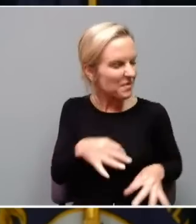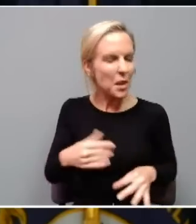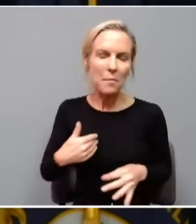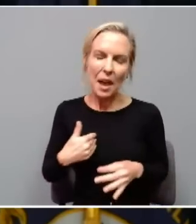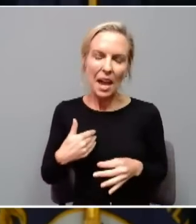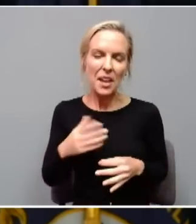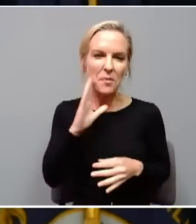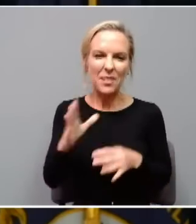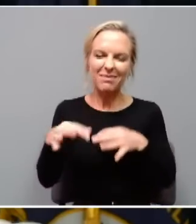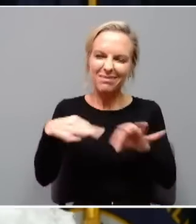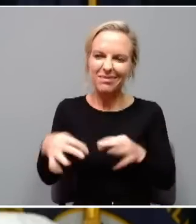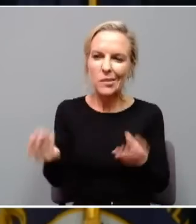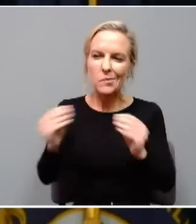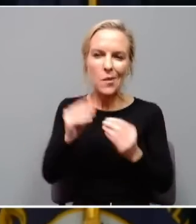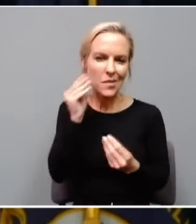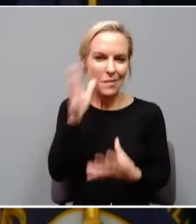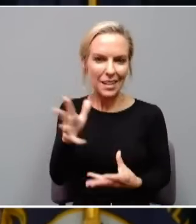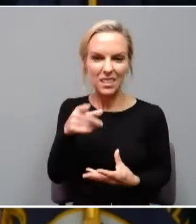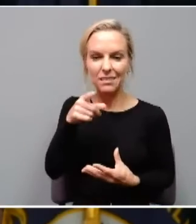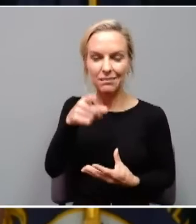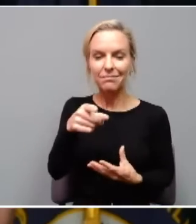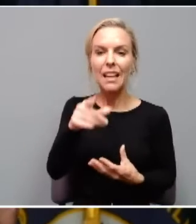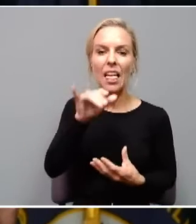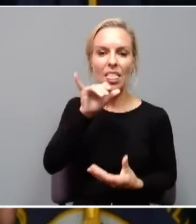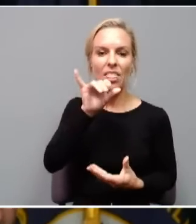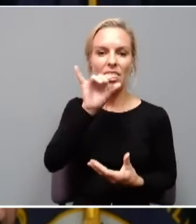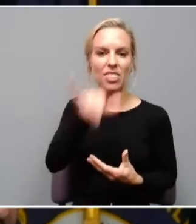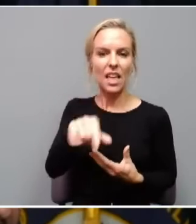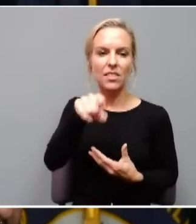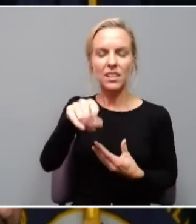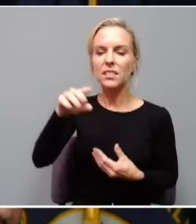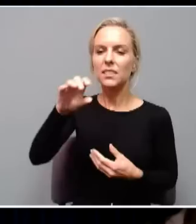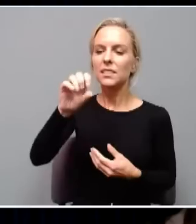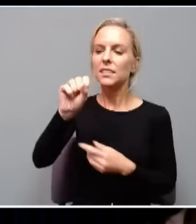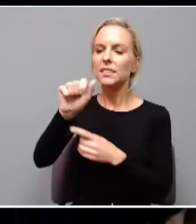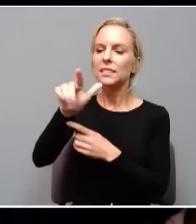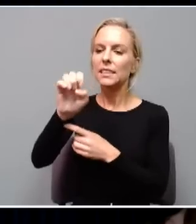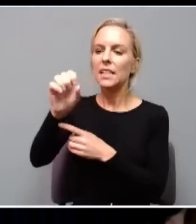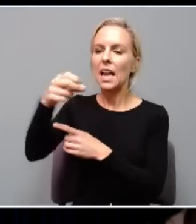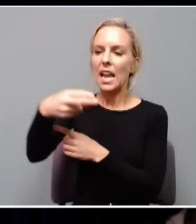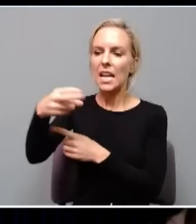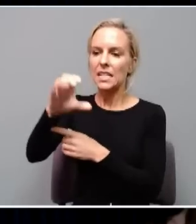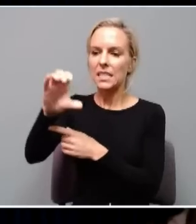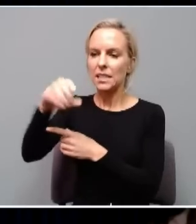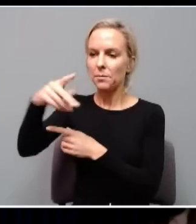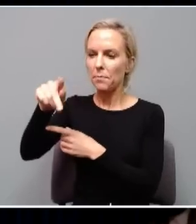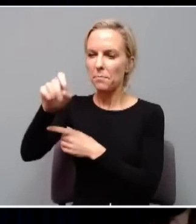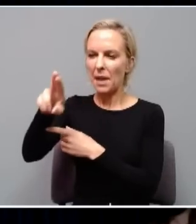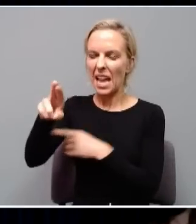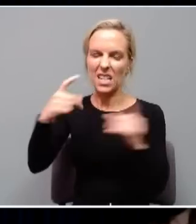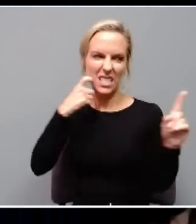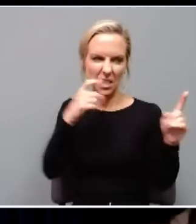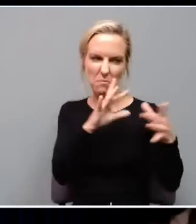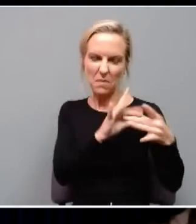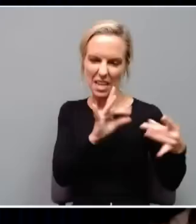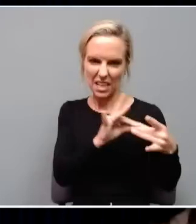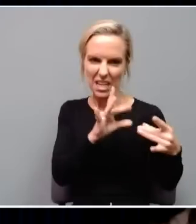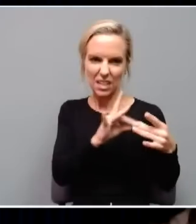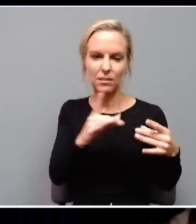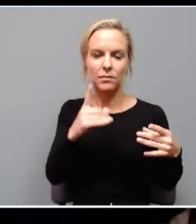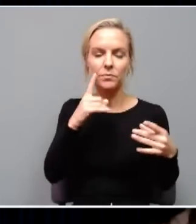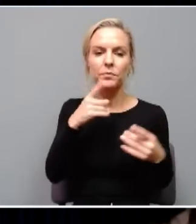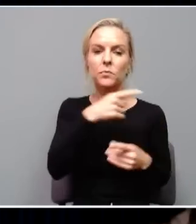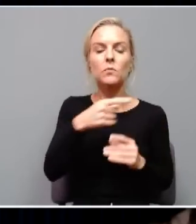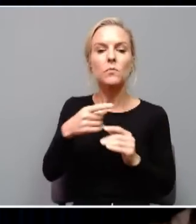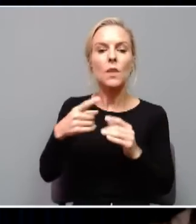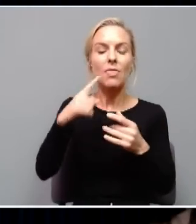more information here. So this is the Salus HC PAPR, and as Governor Beshear mentioned, it removes particulates